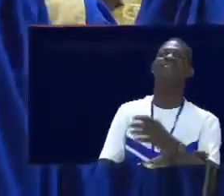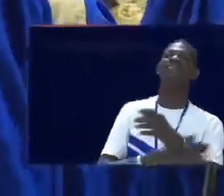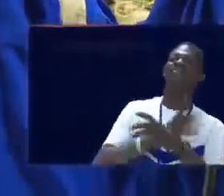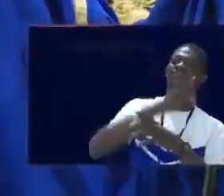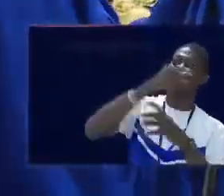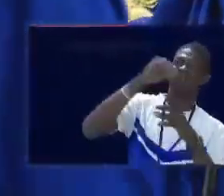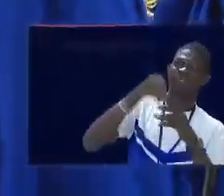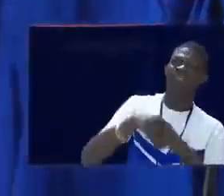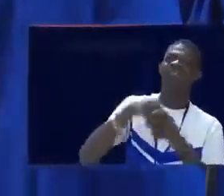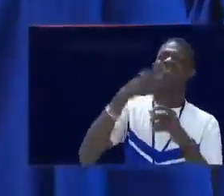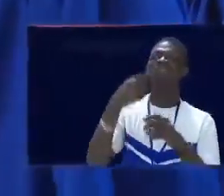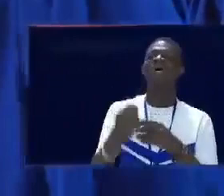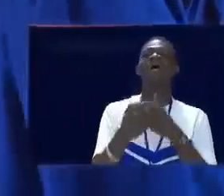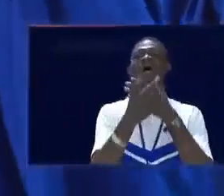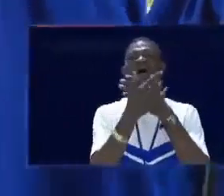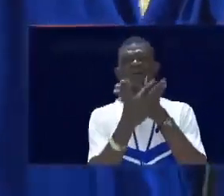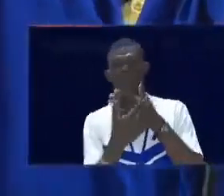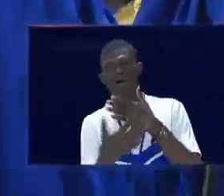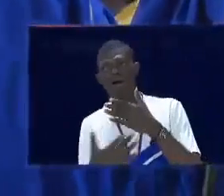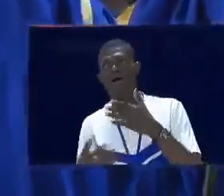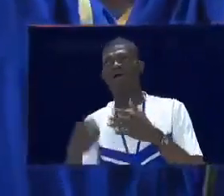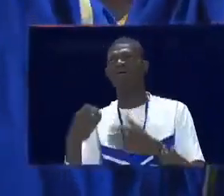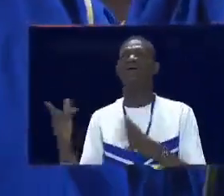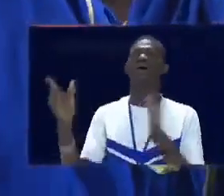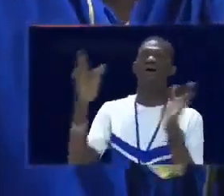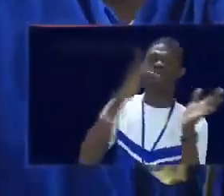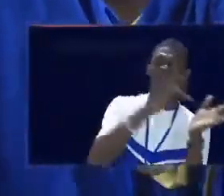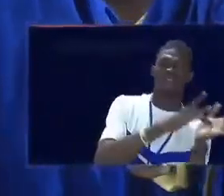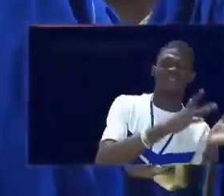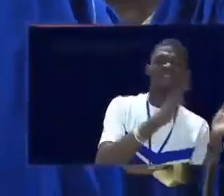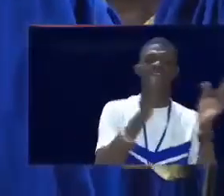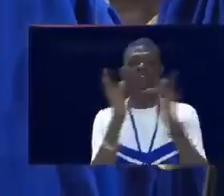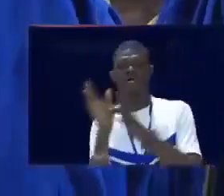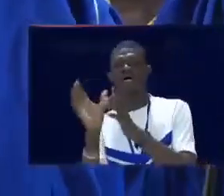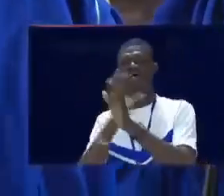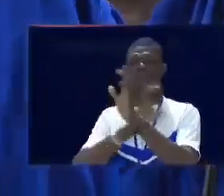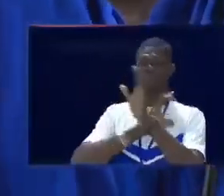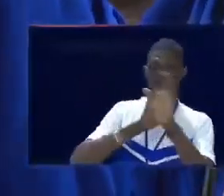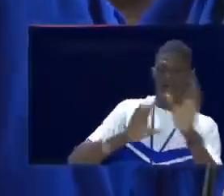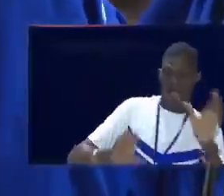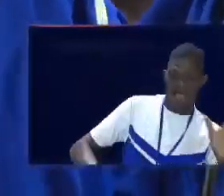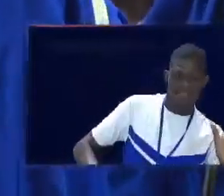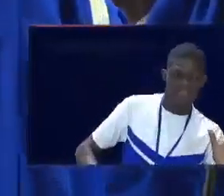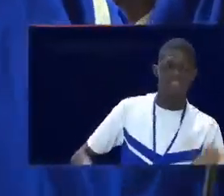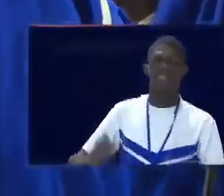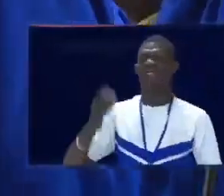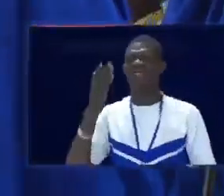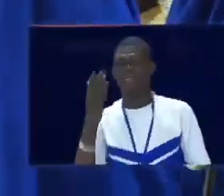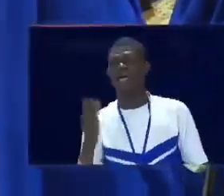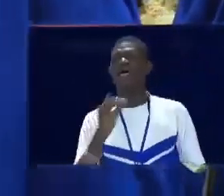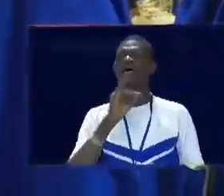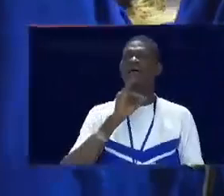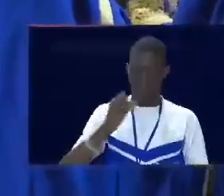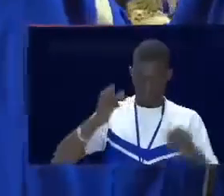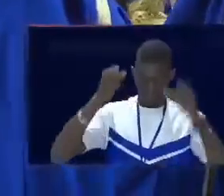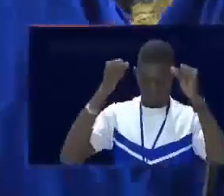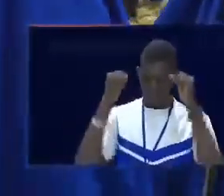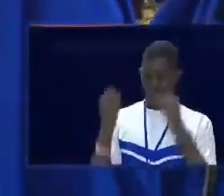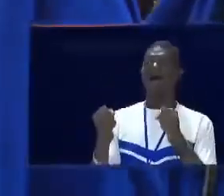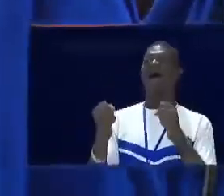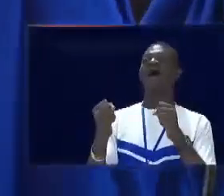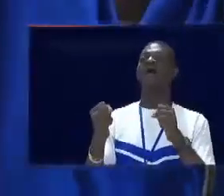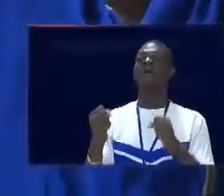mighty in the blood of Jesus Christ. There